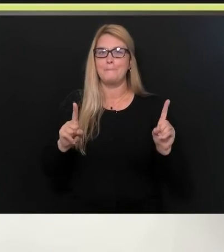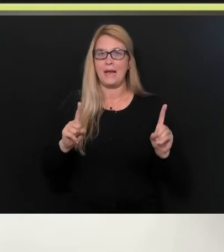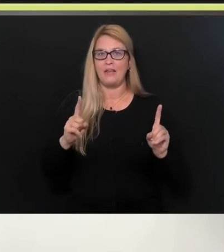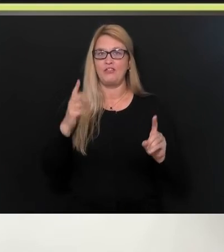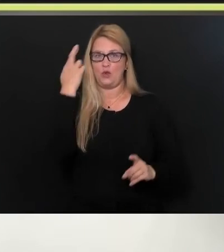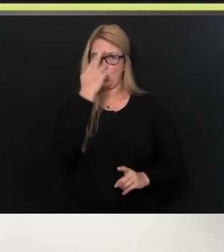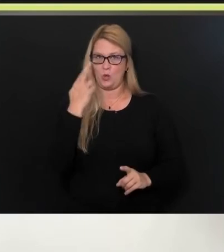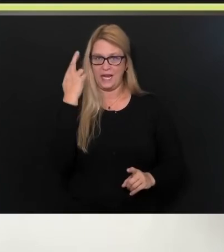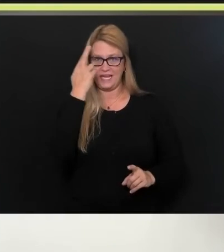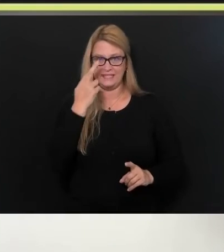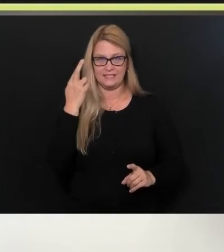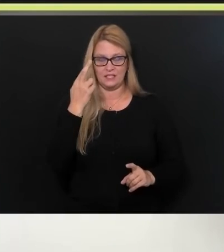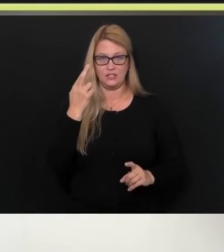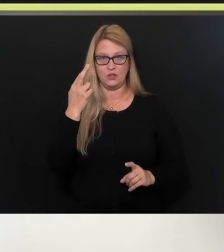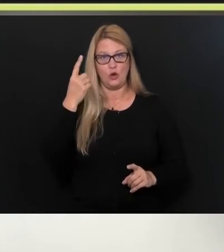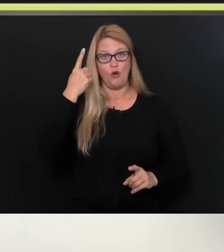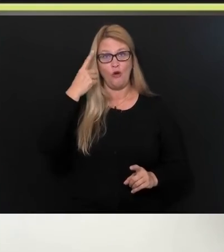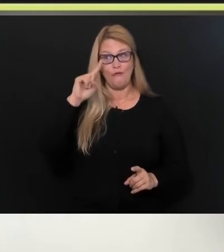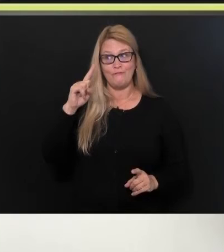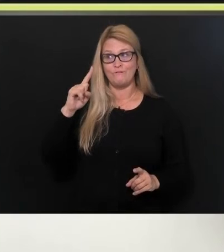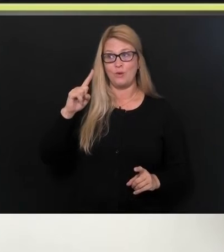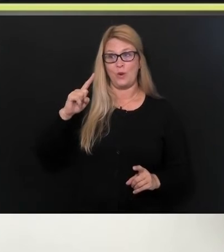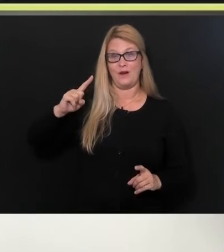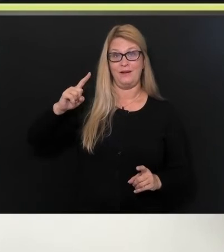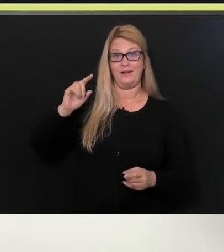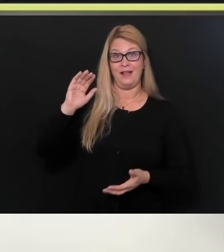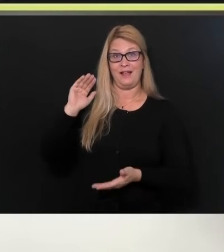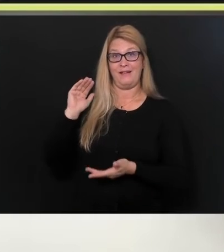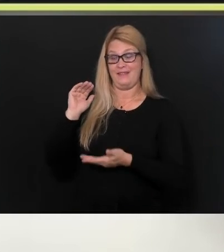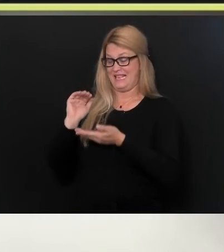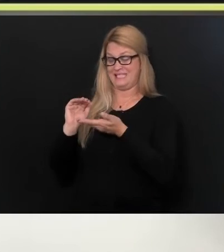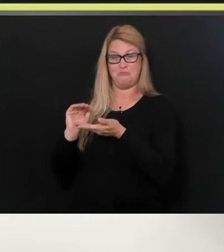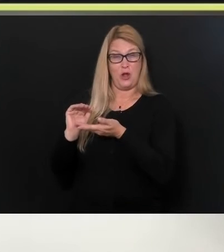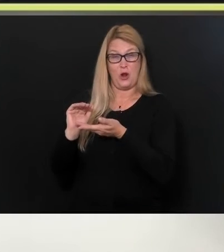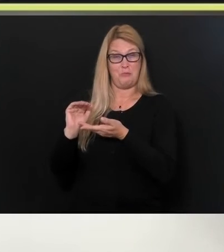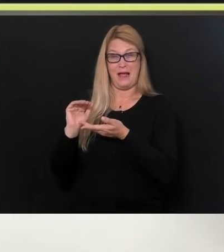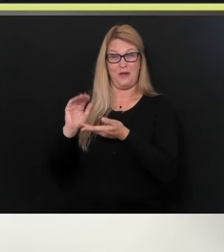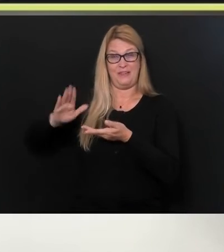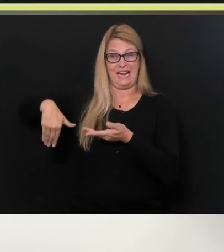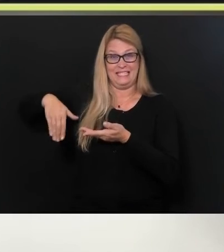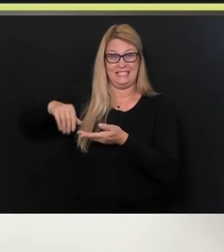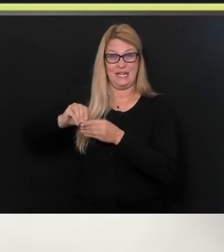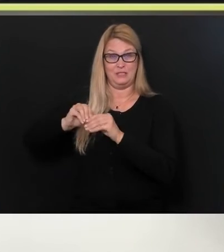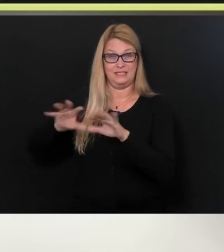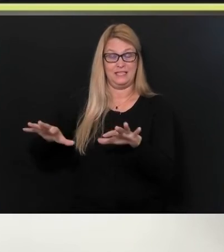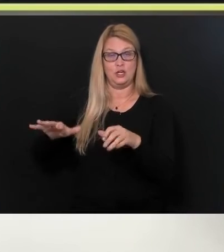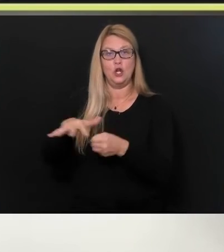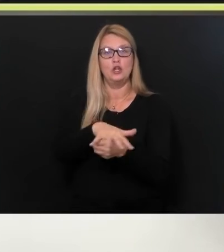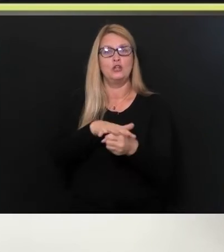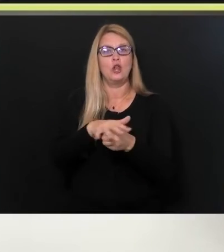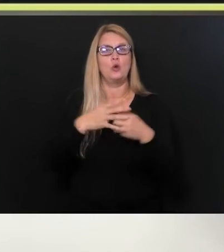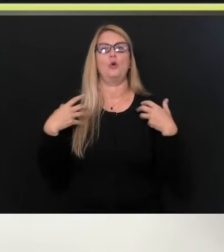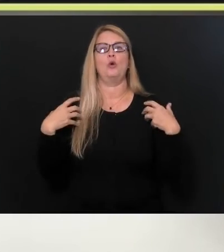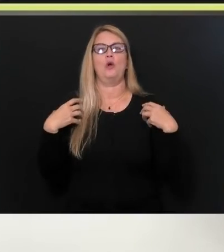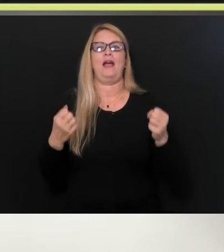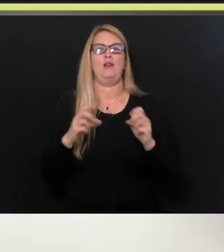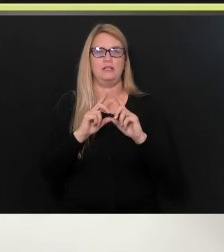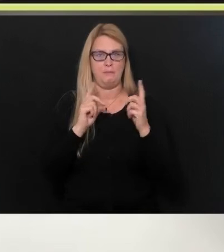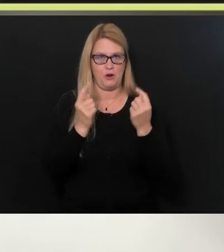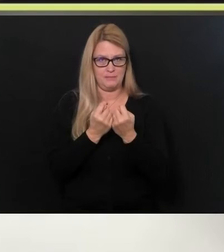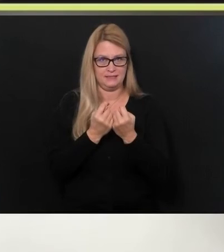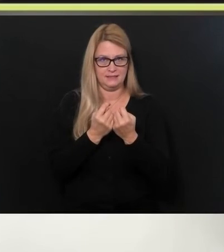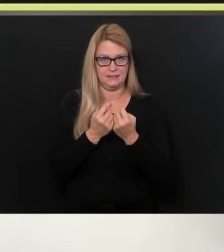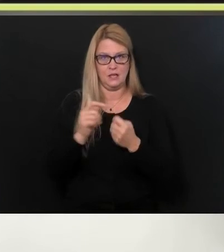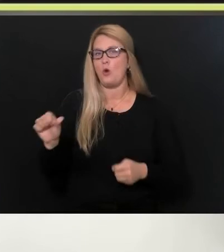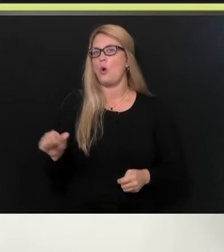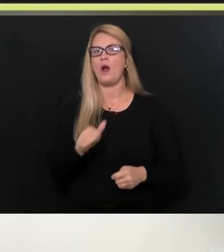for the part that has yet to be executed is the local health departments or other entities